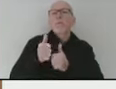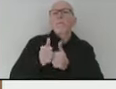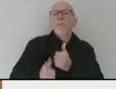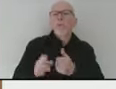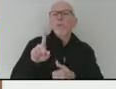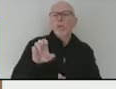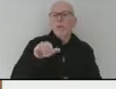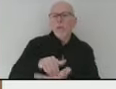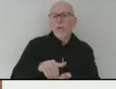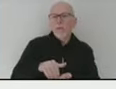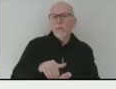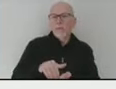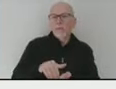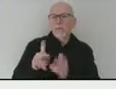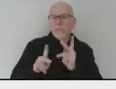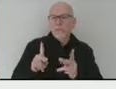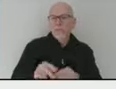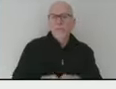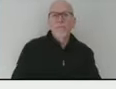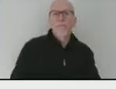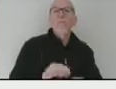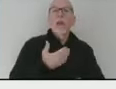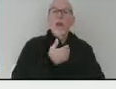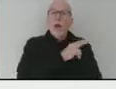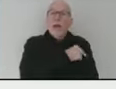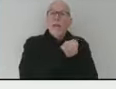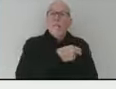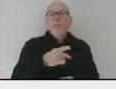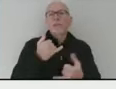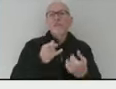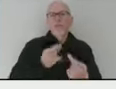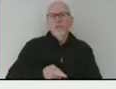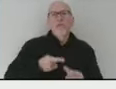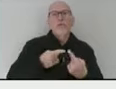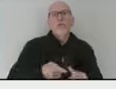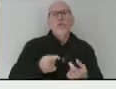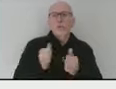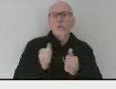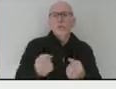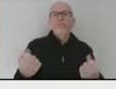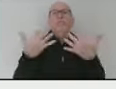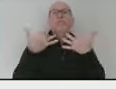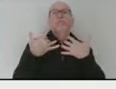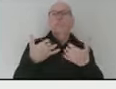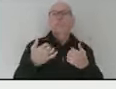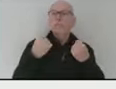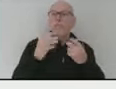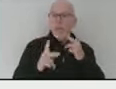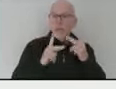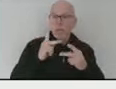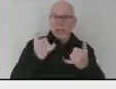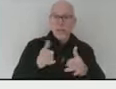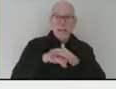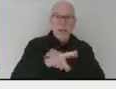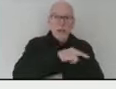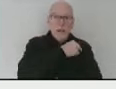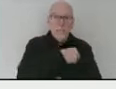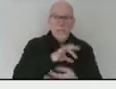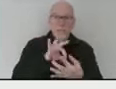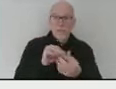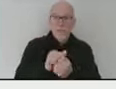residents. As you will hear later, our hospitals are struggling under this surge. The number of people hospitalized with COVID or COVID-like